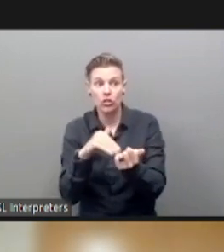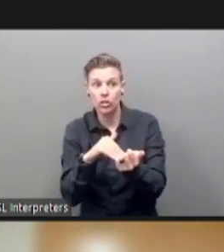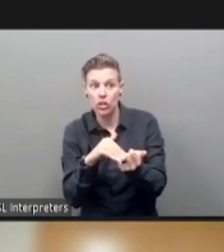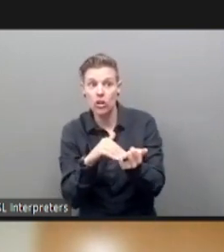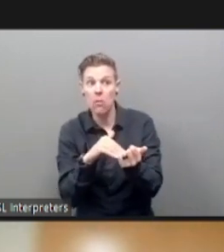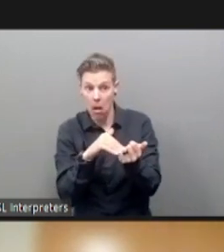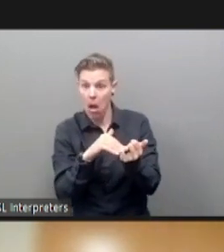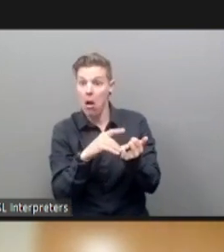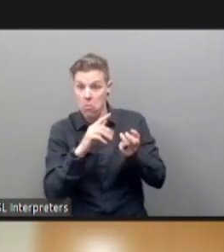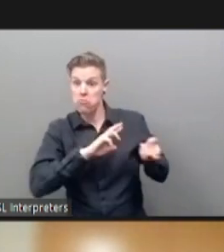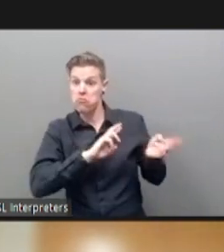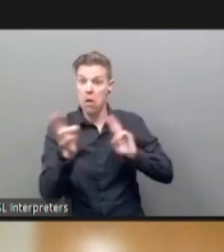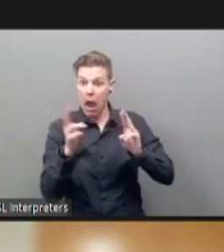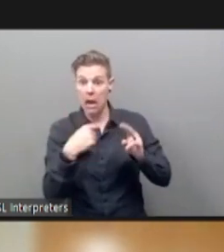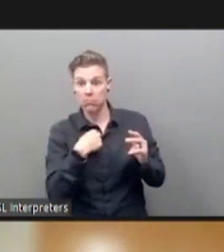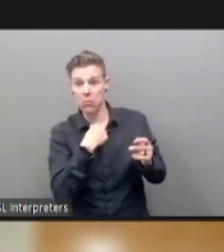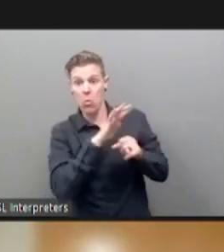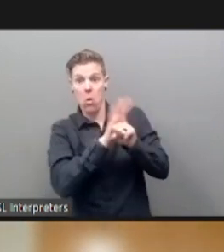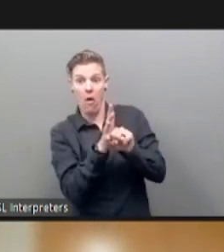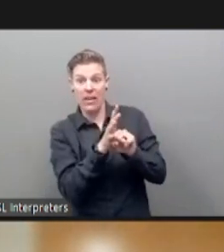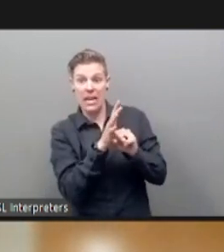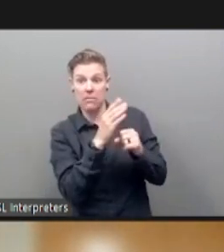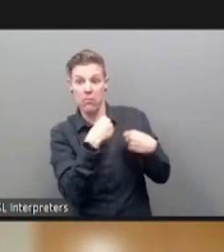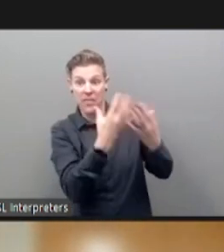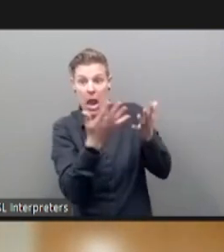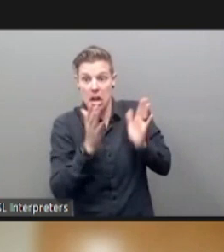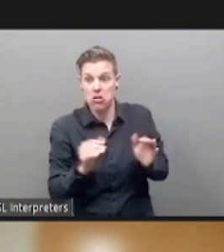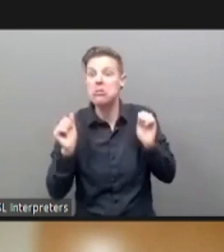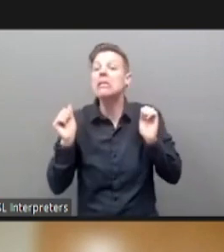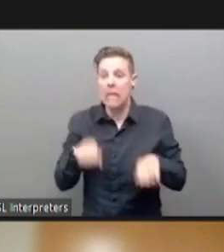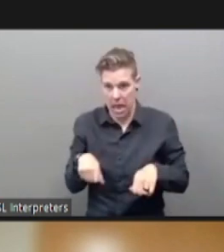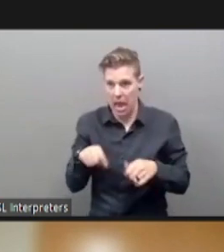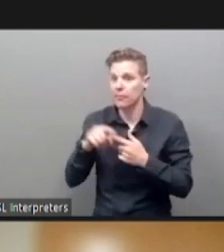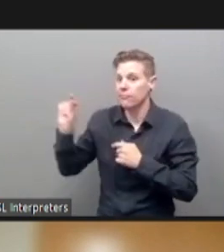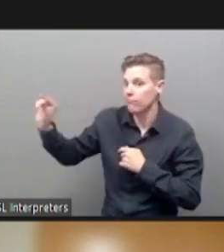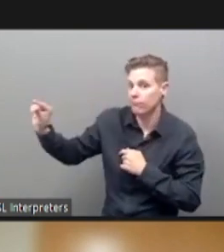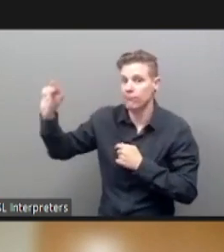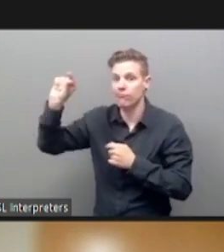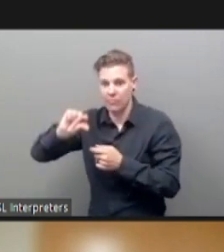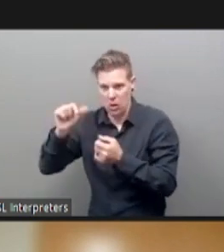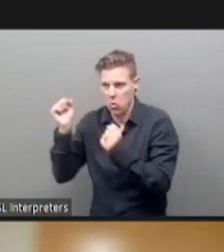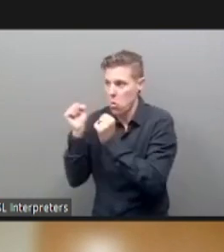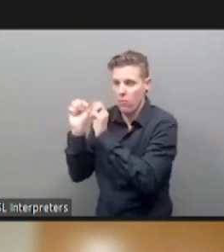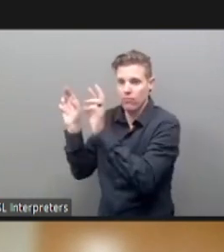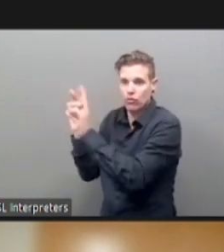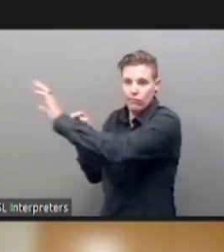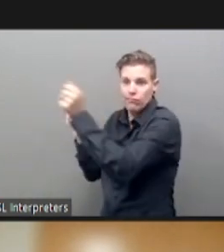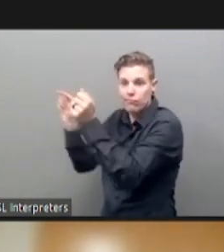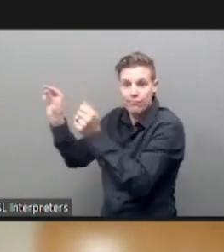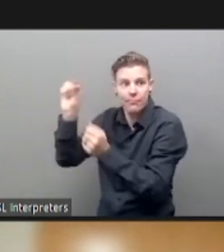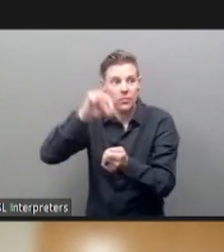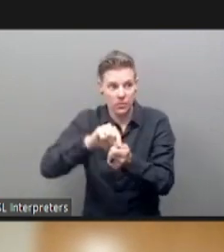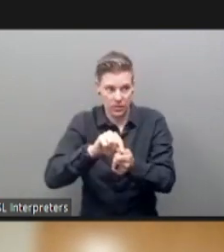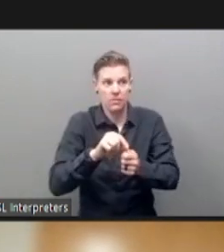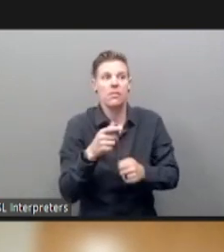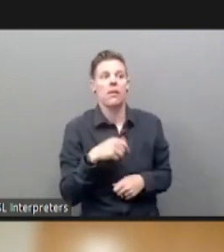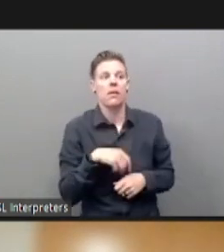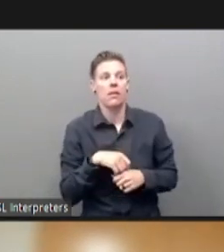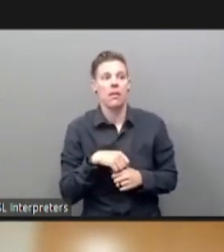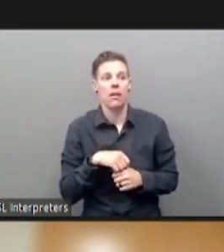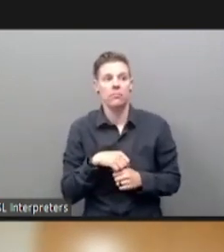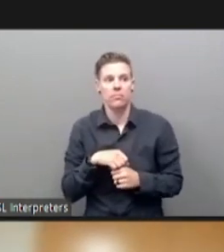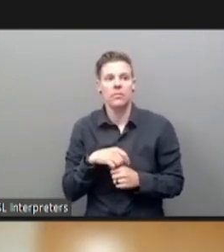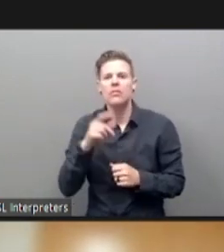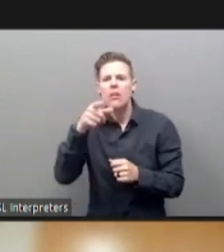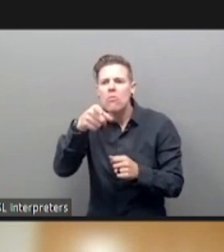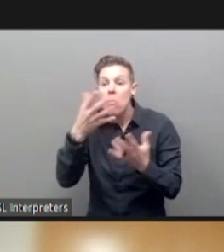Pfizer vaccine provider for your kids, this is the time, because you could just go to takecarenewmexico.org, sign up,